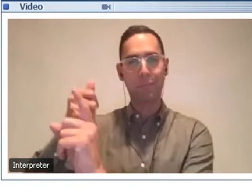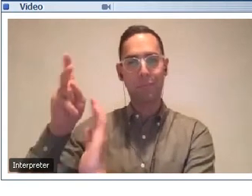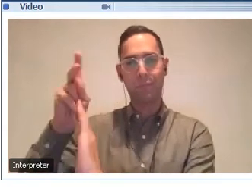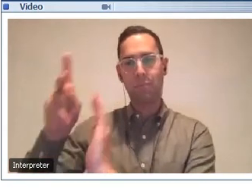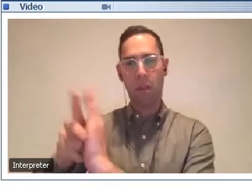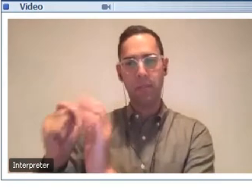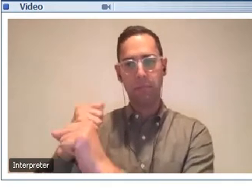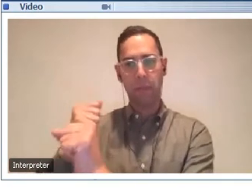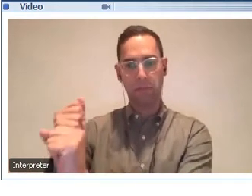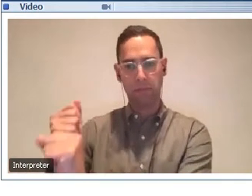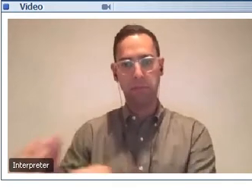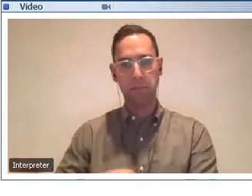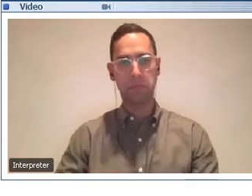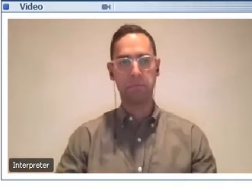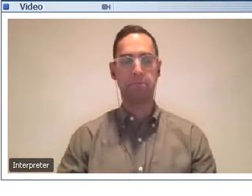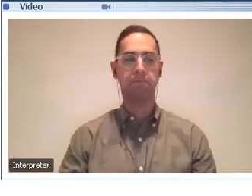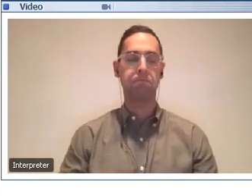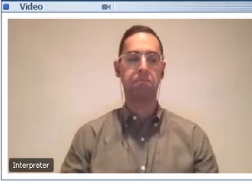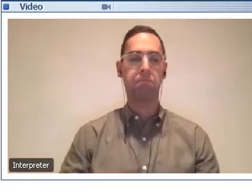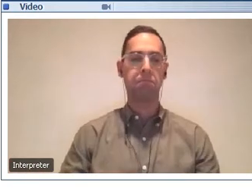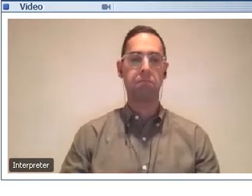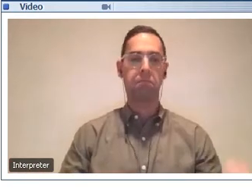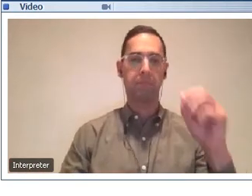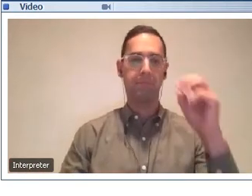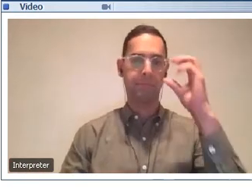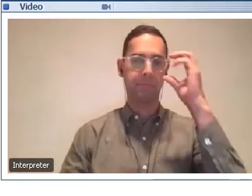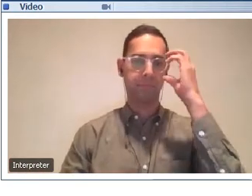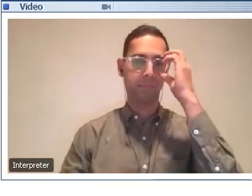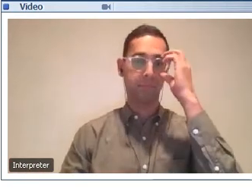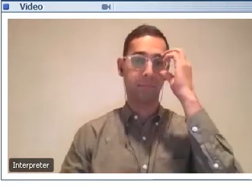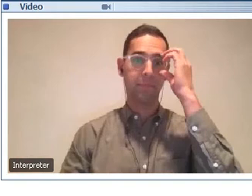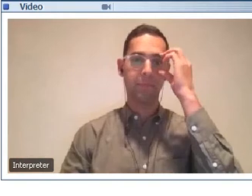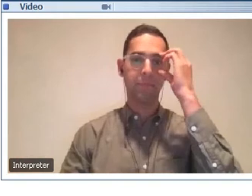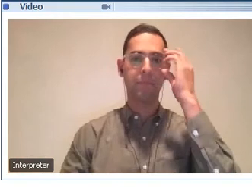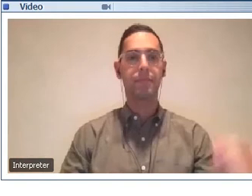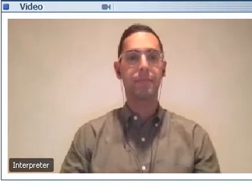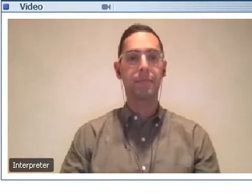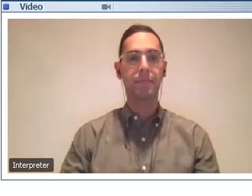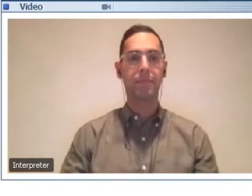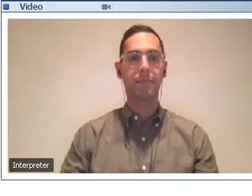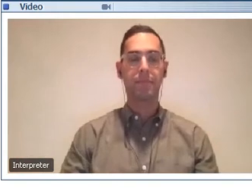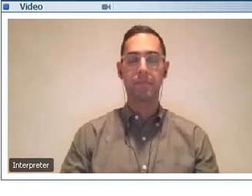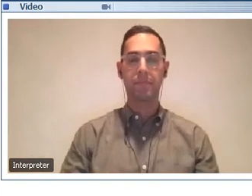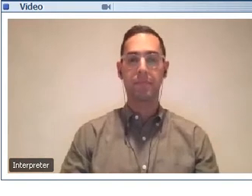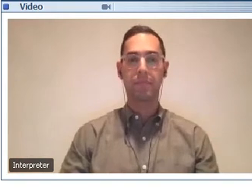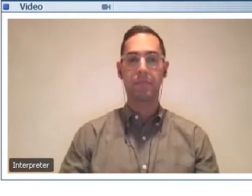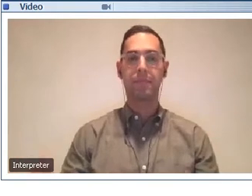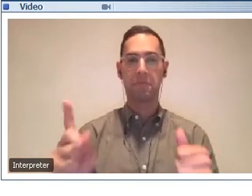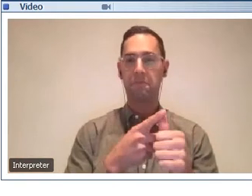So first, I'll get into a brief overview of disability and work. Next slide.